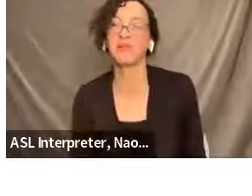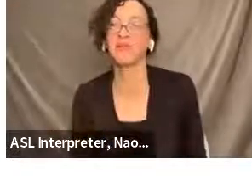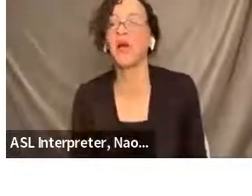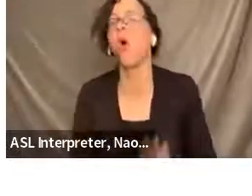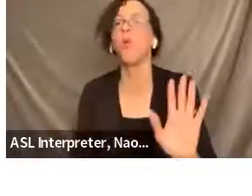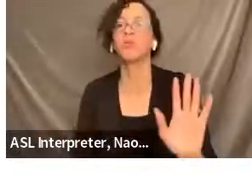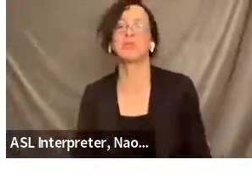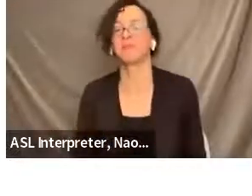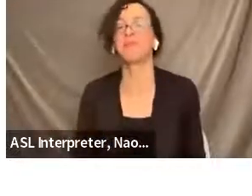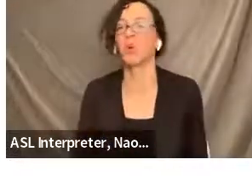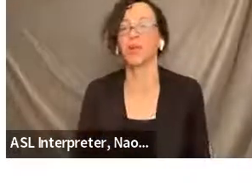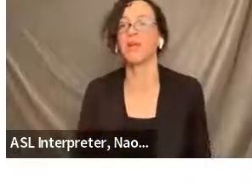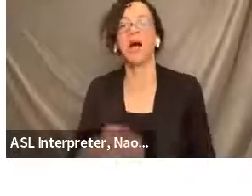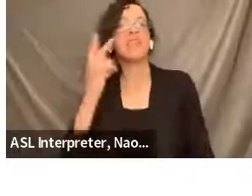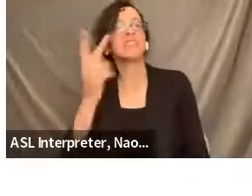very quickly.